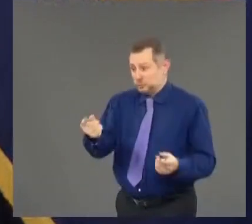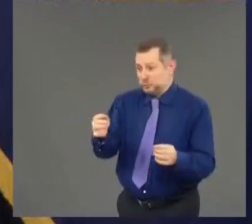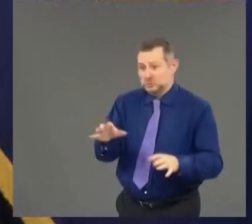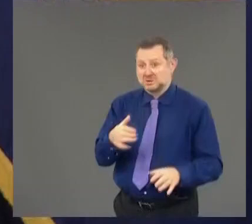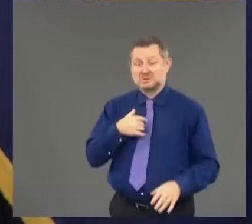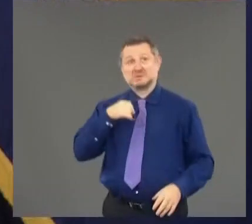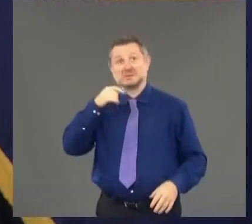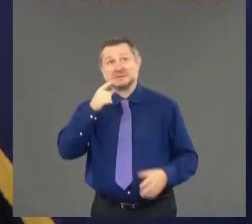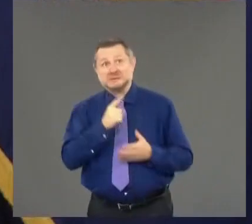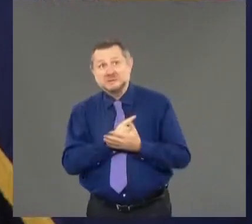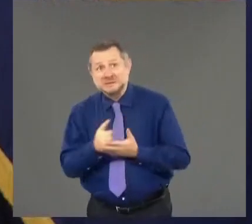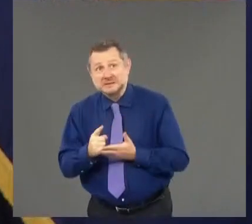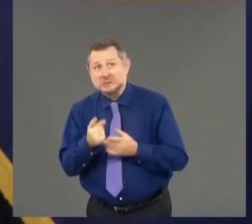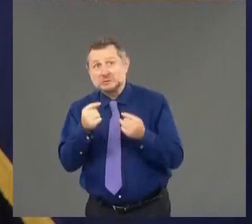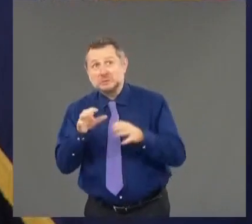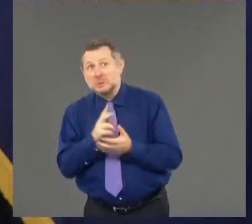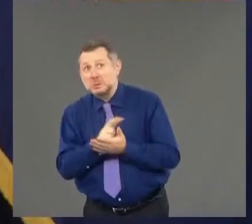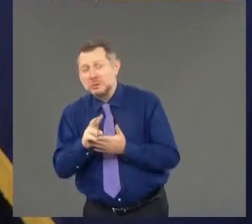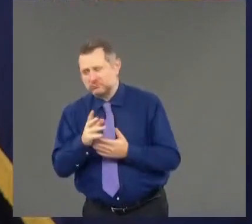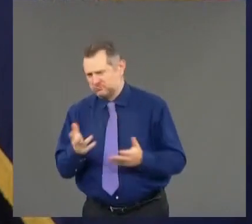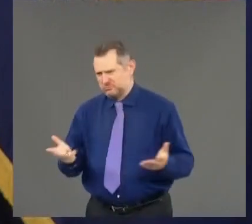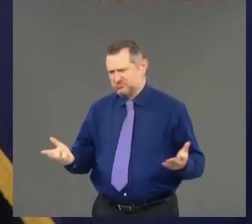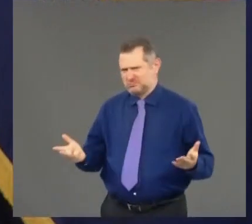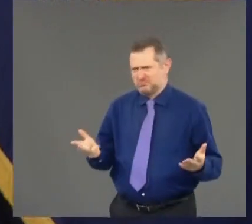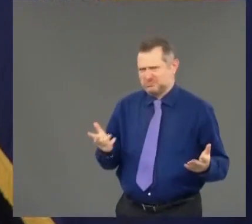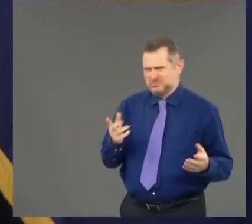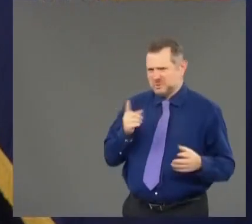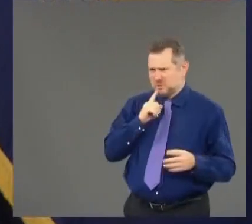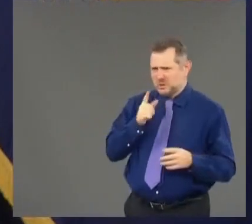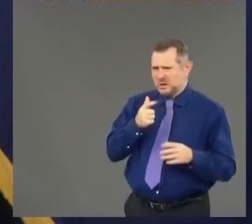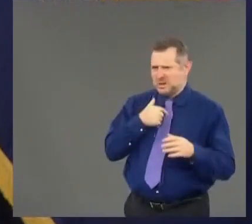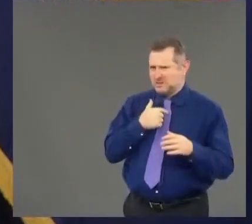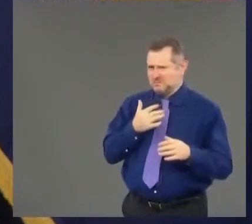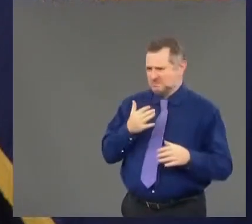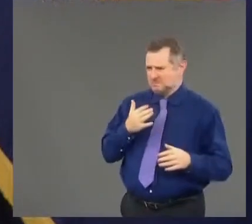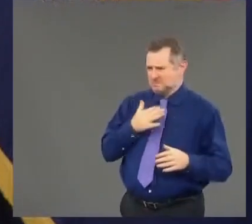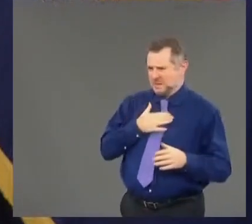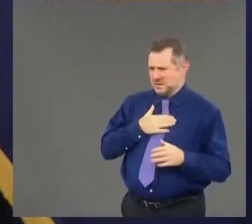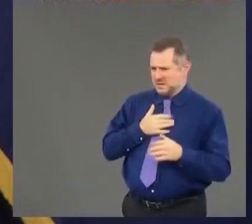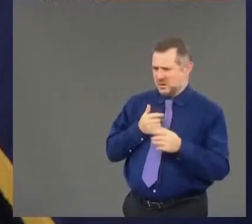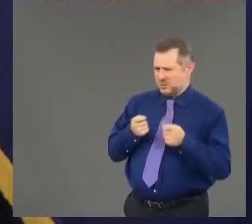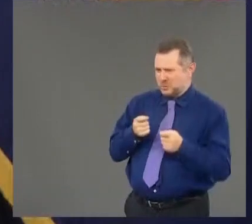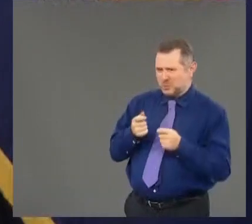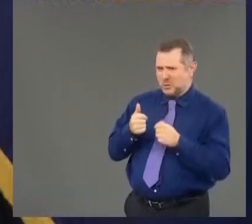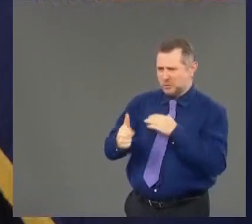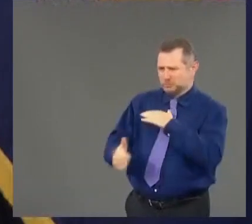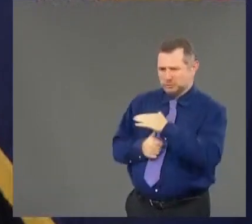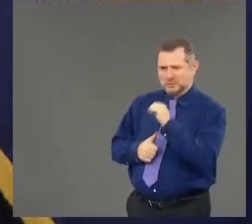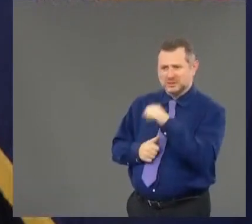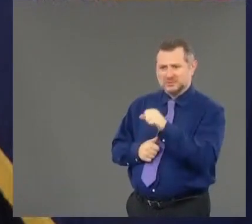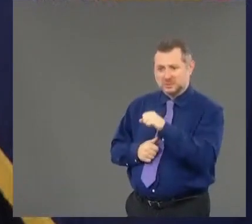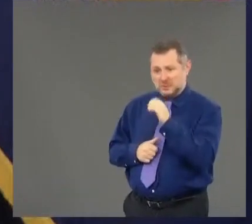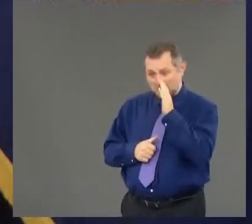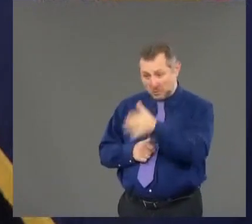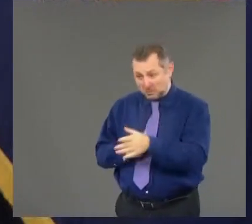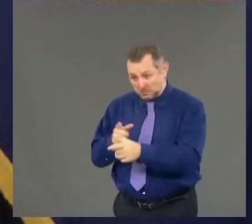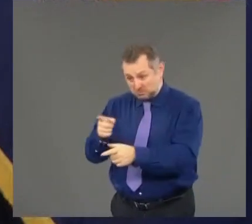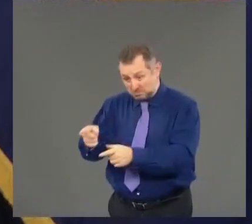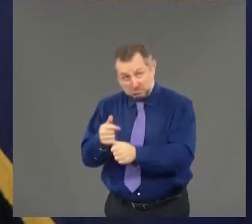weeks? It's purely in my control, but I don't know how disciplined I'm going to be, and I don't